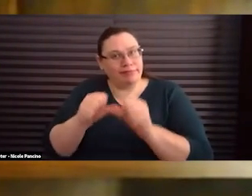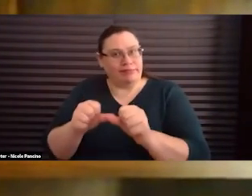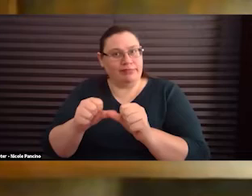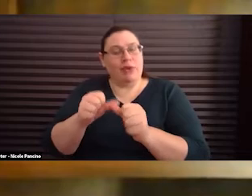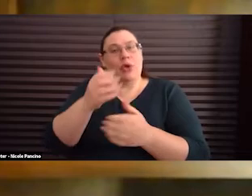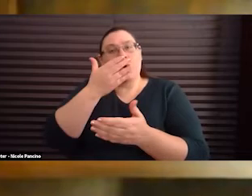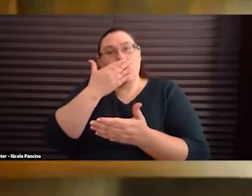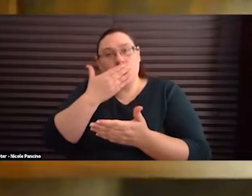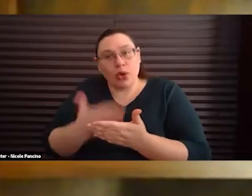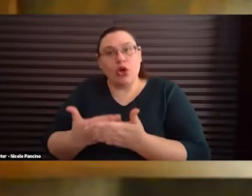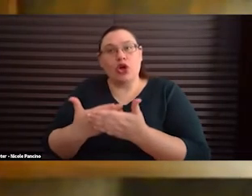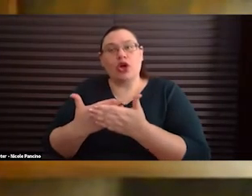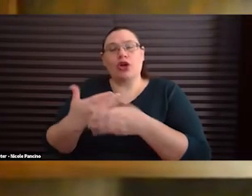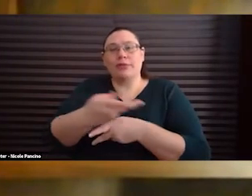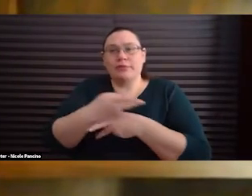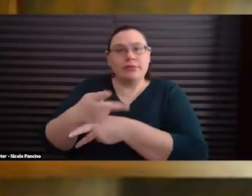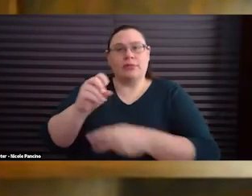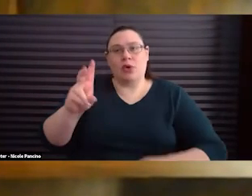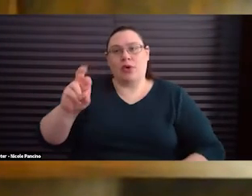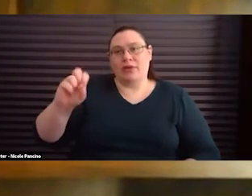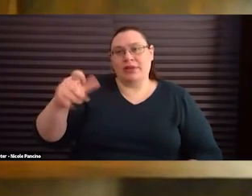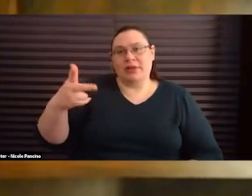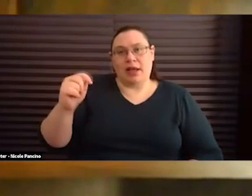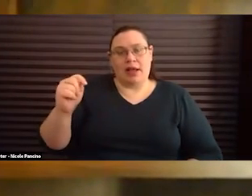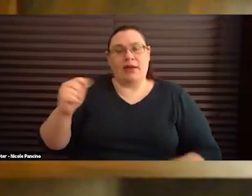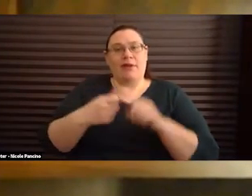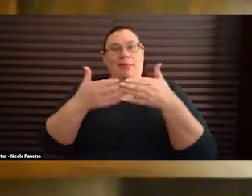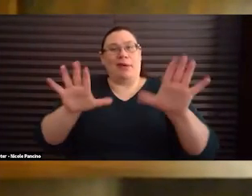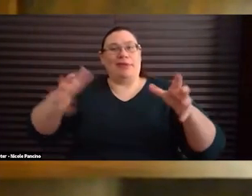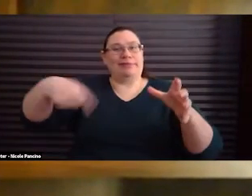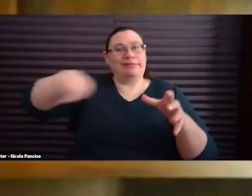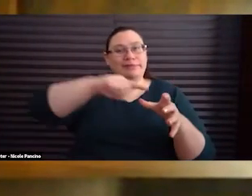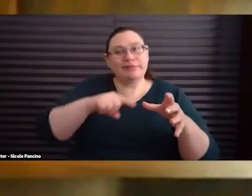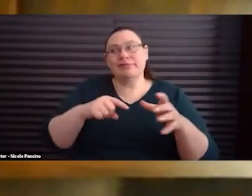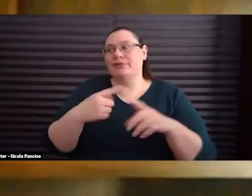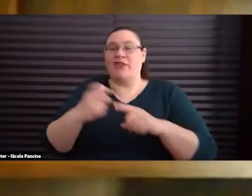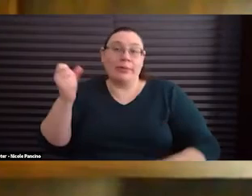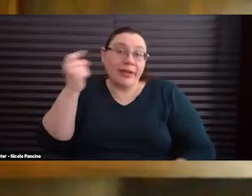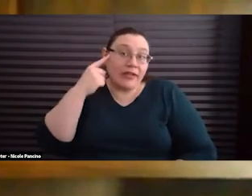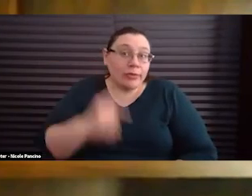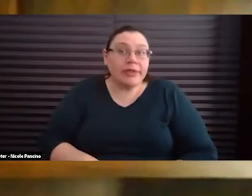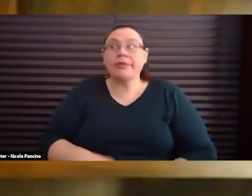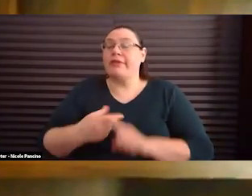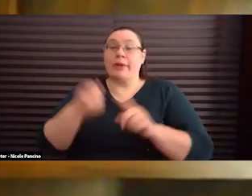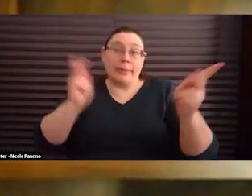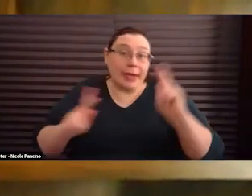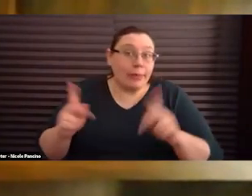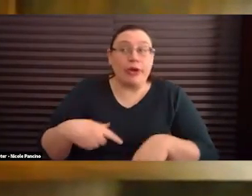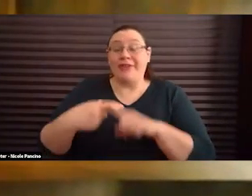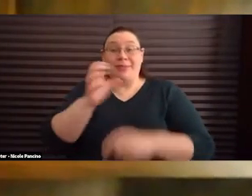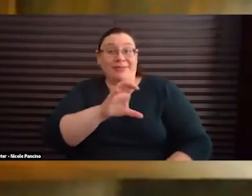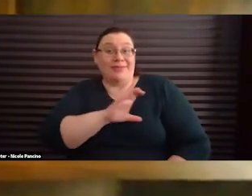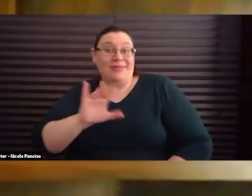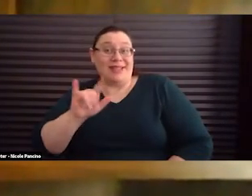good oversight by public entities, by governments, by people, by citizens, so that